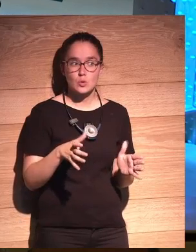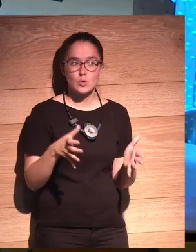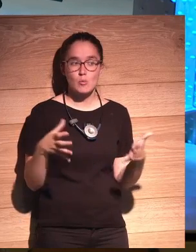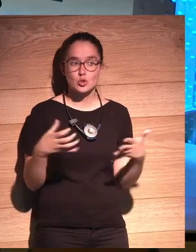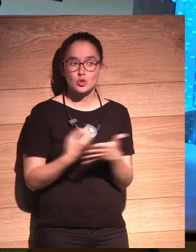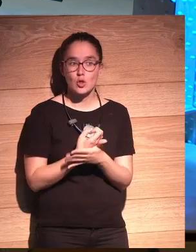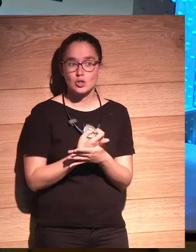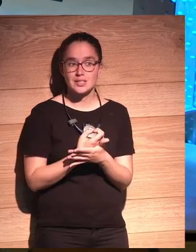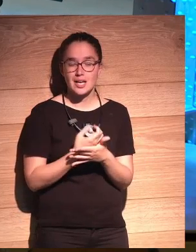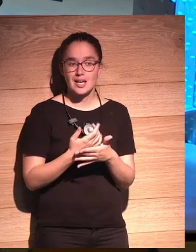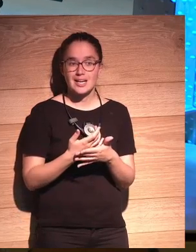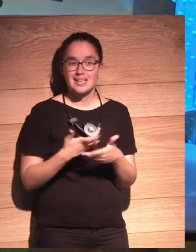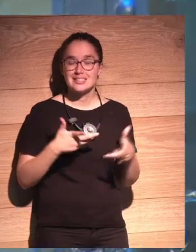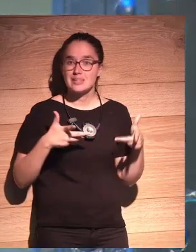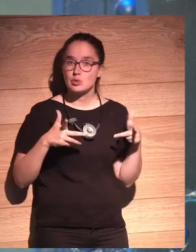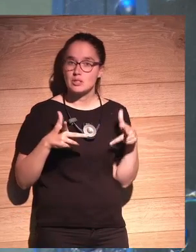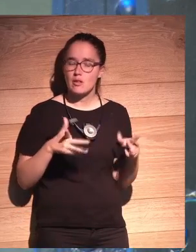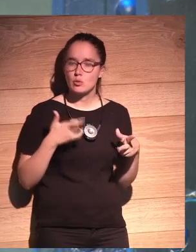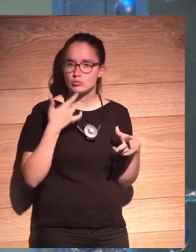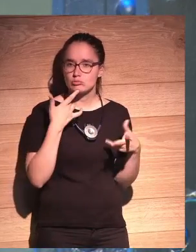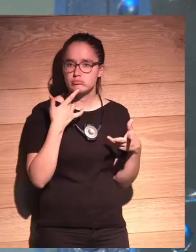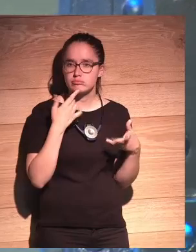And you